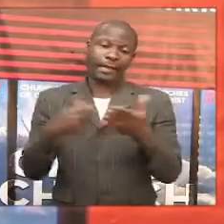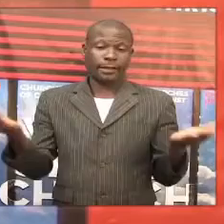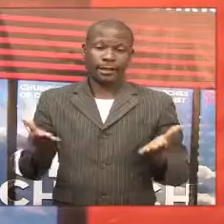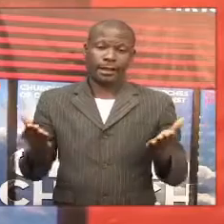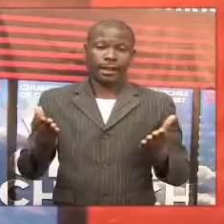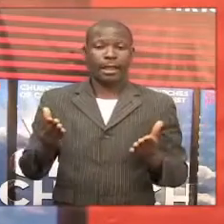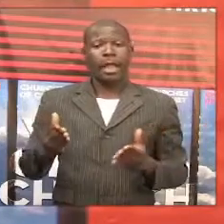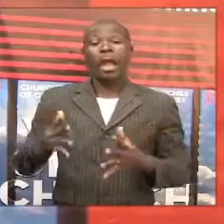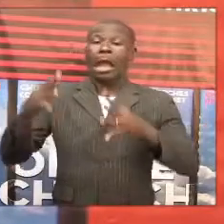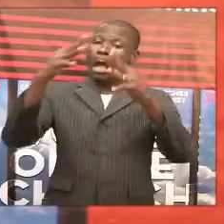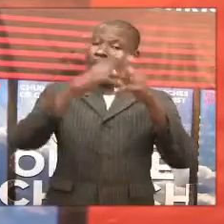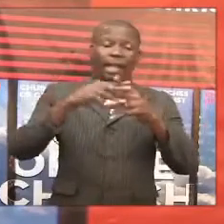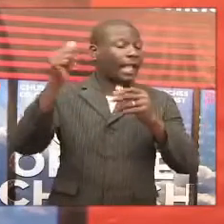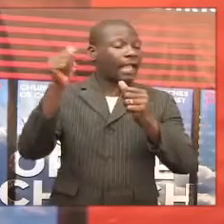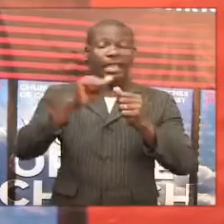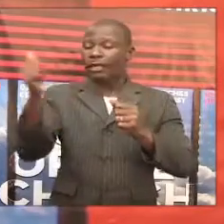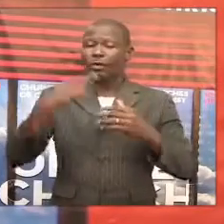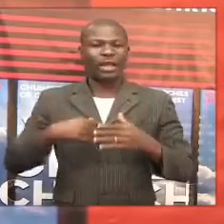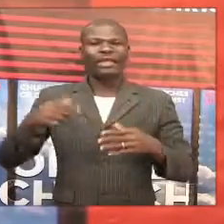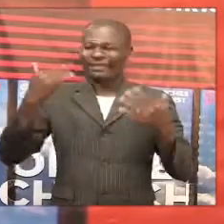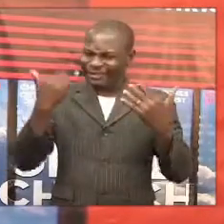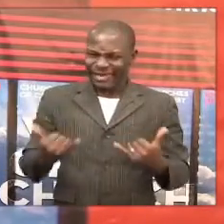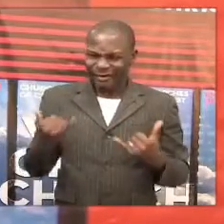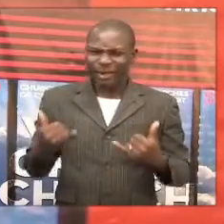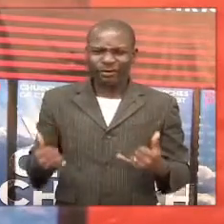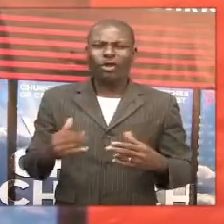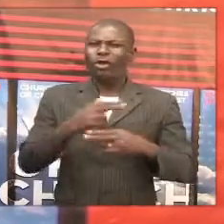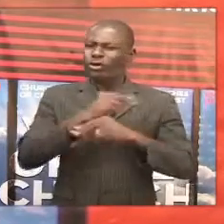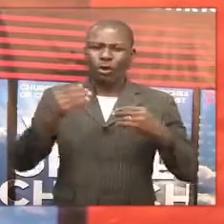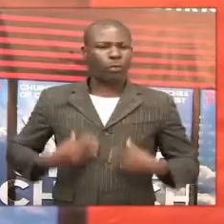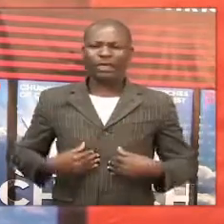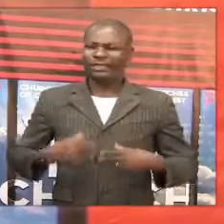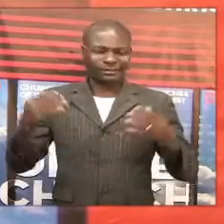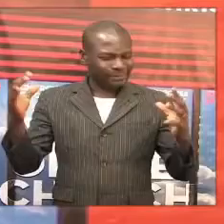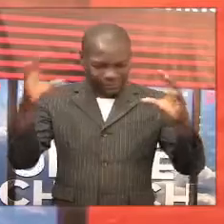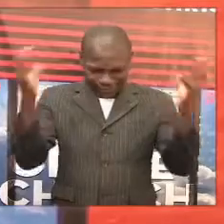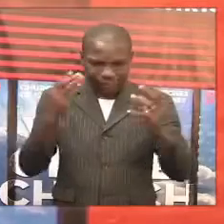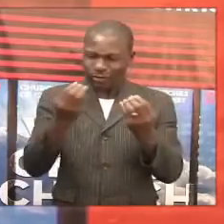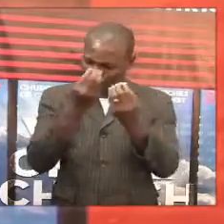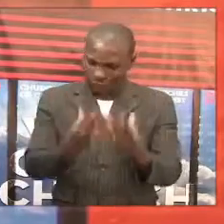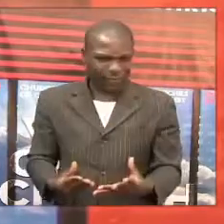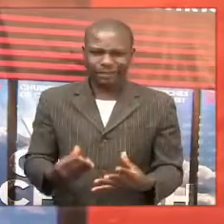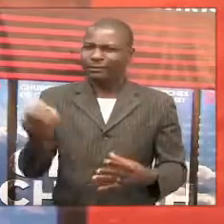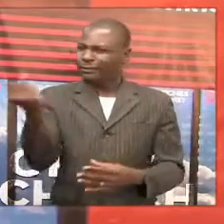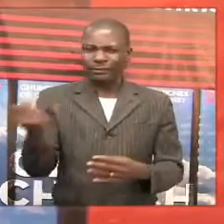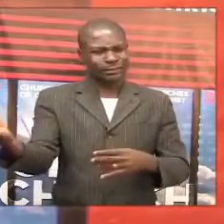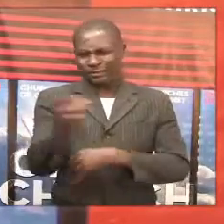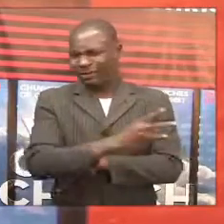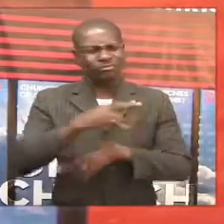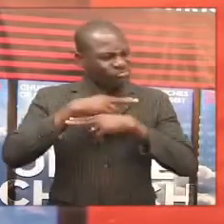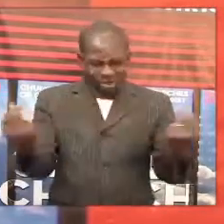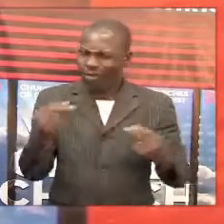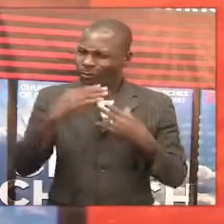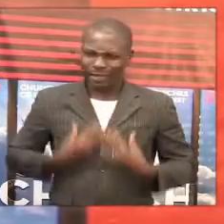brochi memu se baabiya ene mrei ayete ase obi ani ho odi homeda enti omo akwa so meme na argument omo ye ne ade nyina